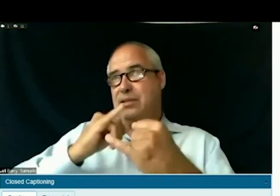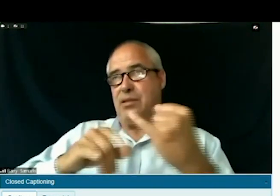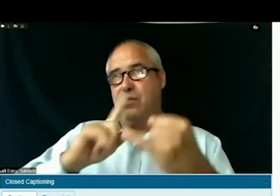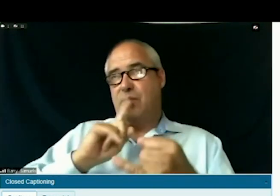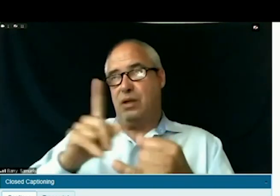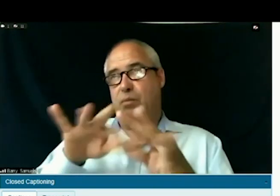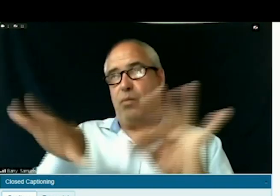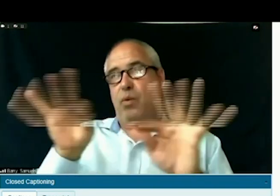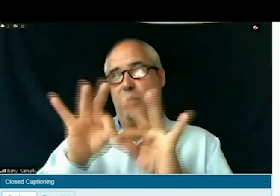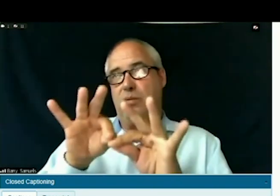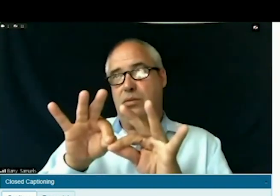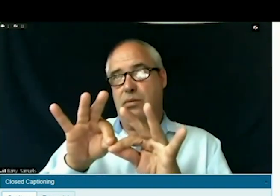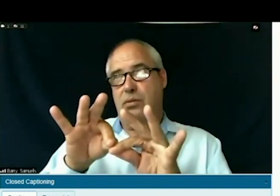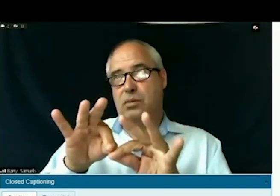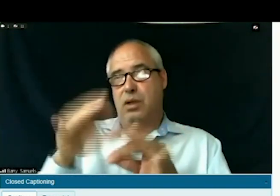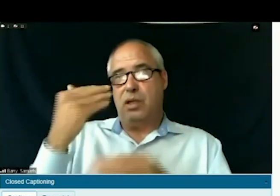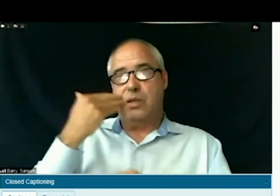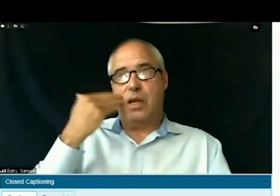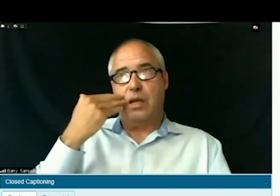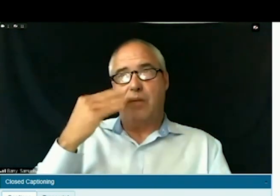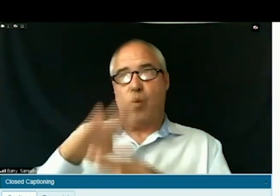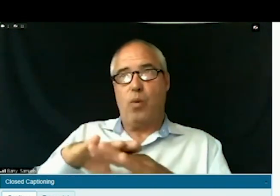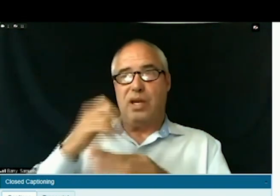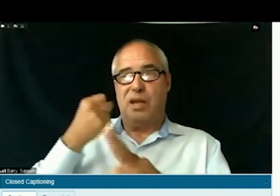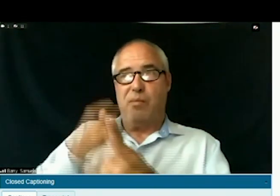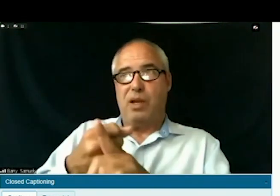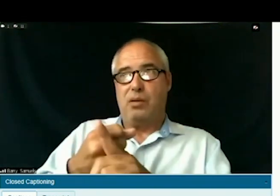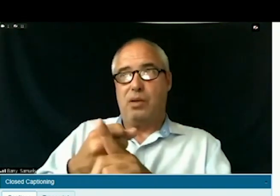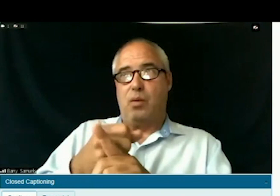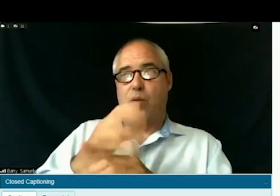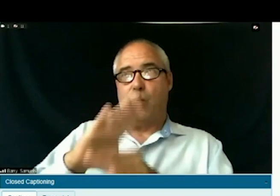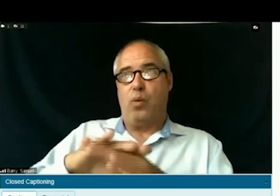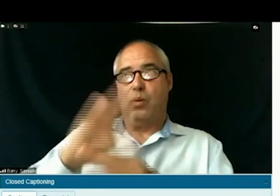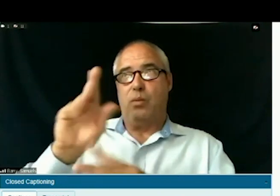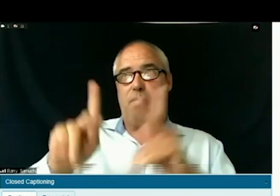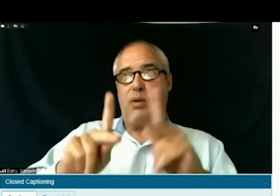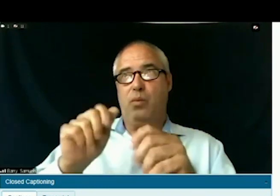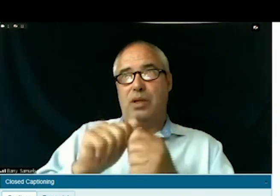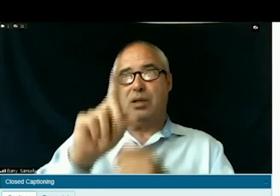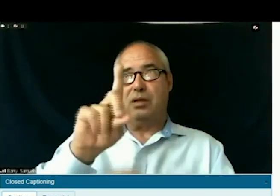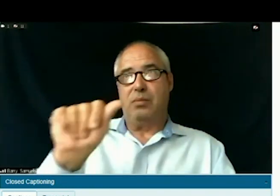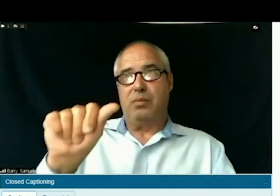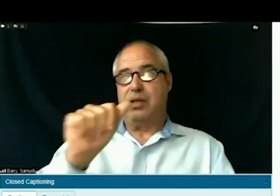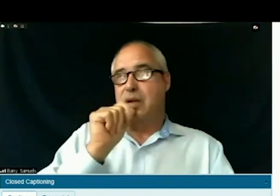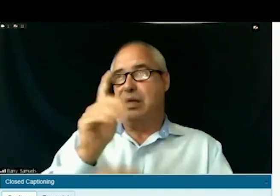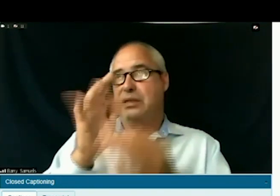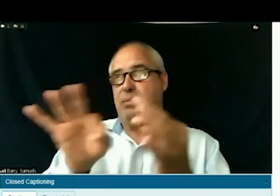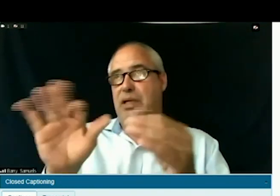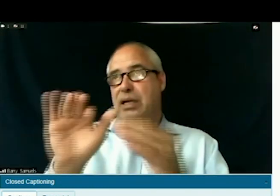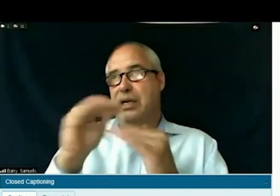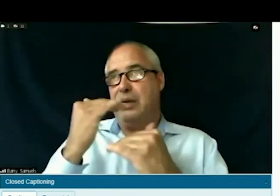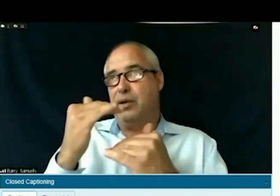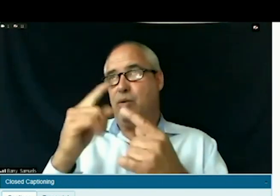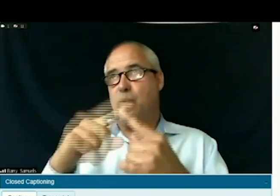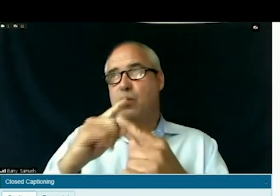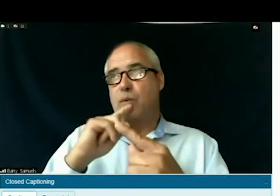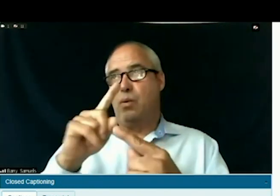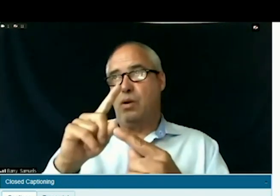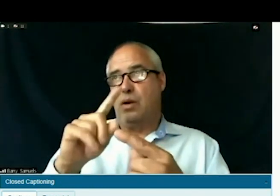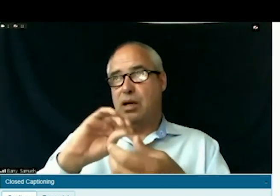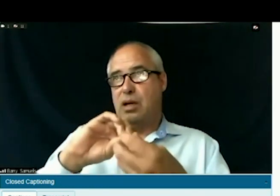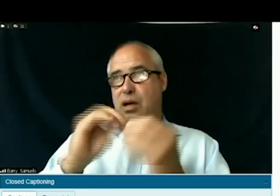essential that our knowledge about the impact on persons with disabilities that is not simply limited to quantitative